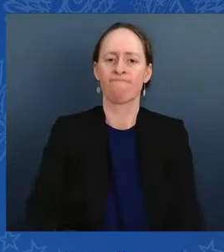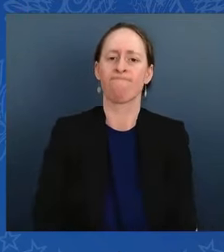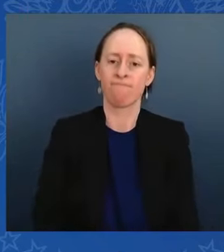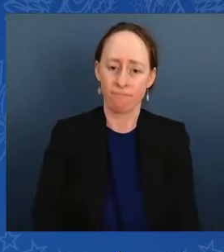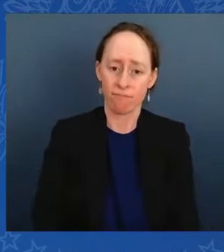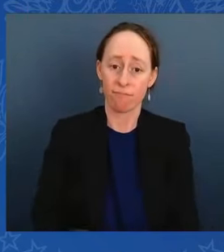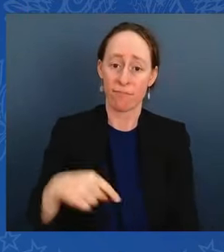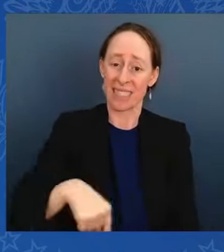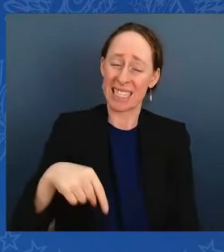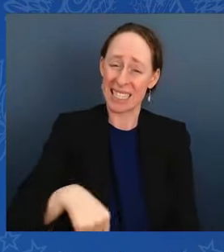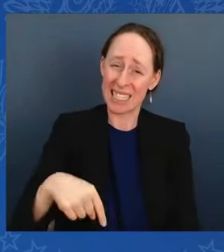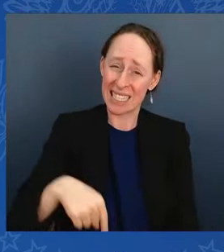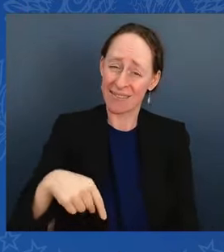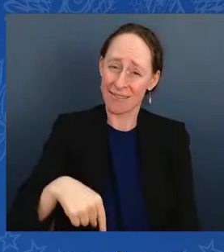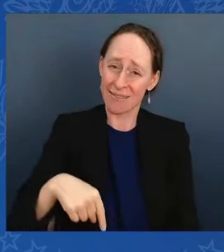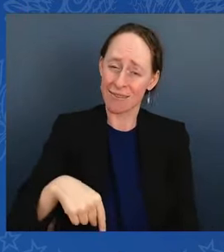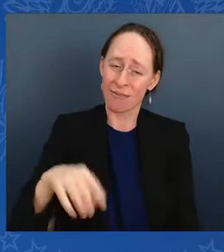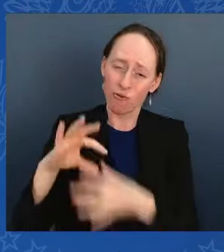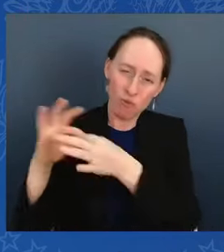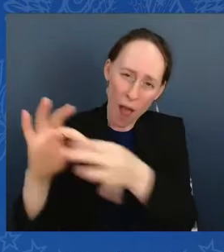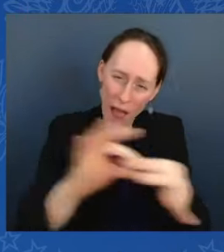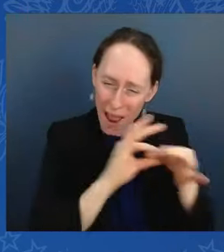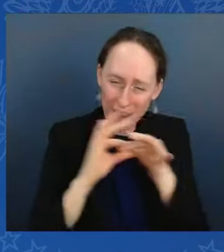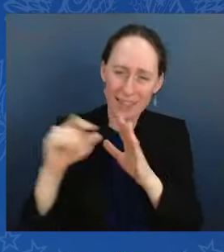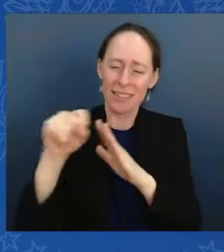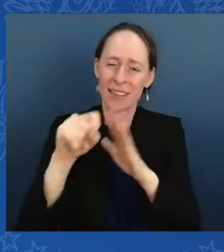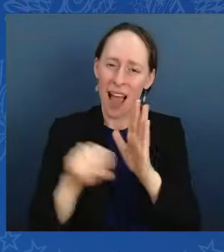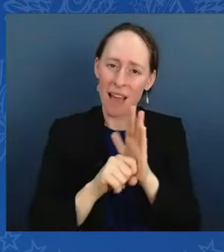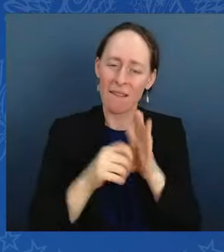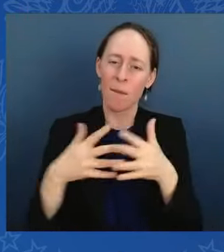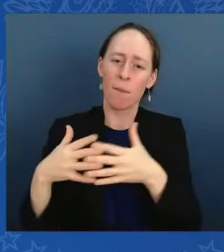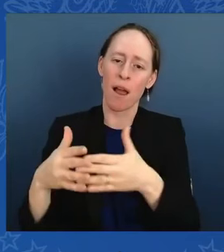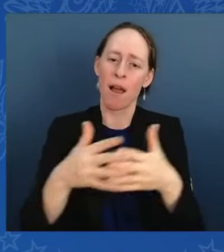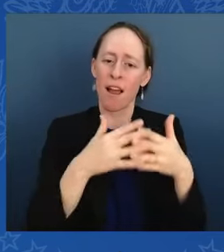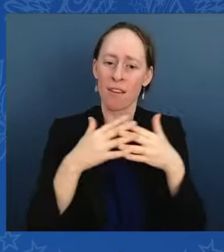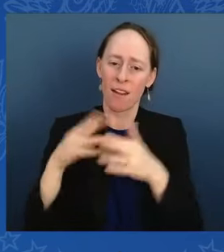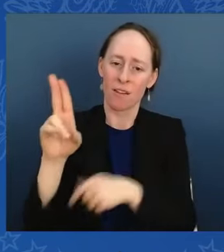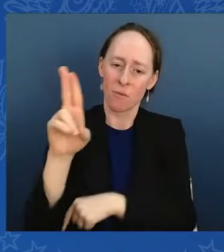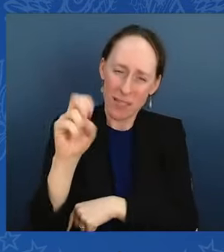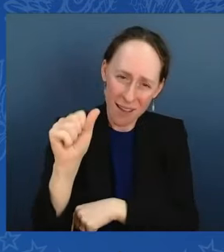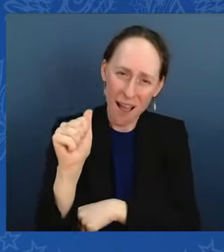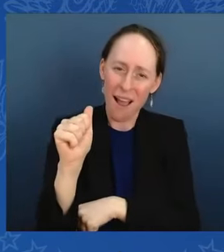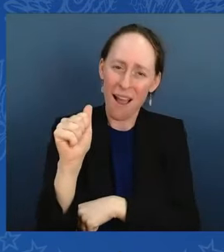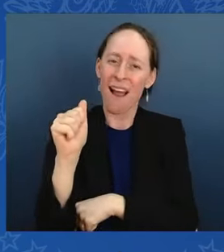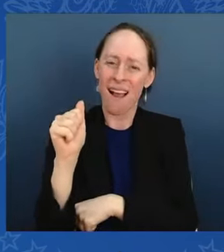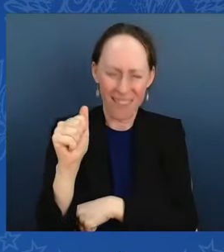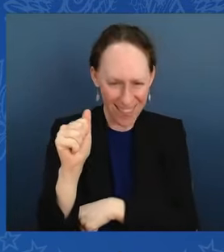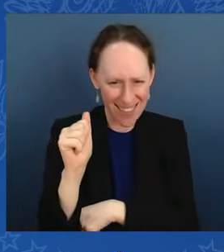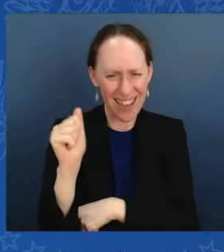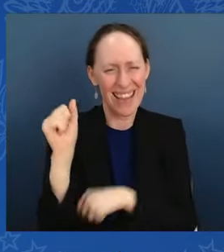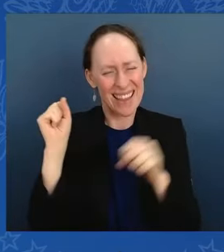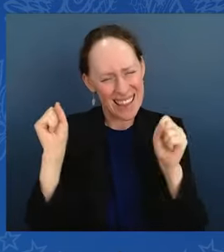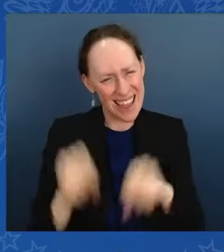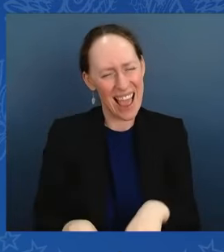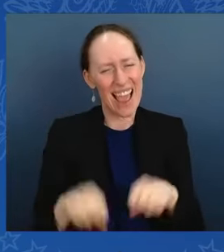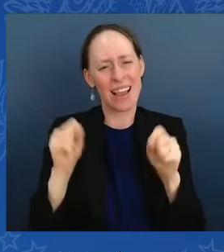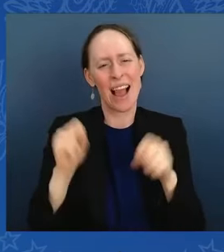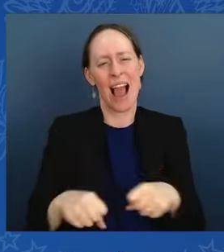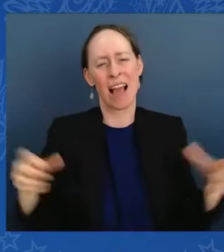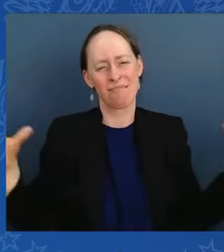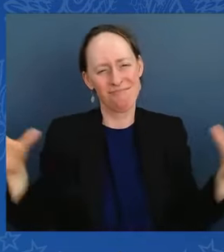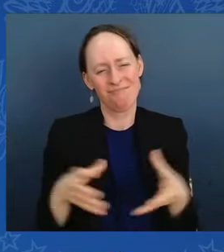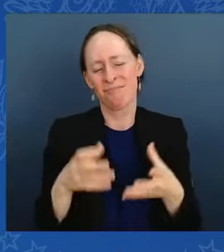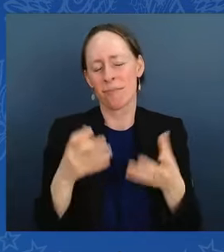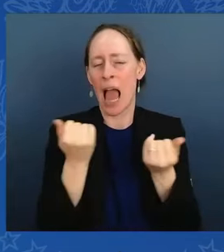the United States of America. There's not a damn thing we can't get done, nothing beyond our capacity when we work